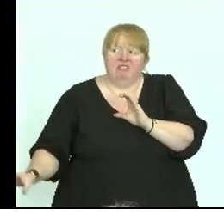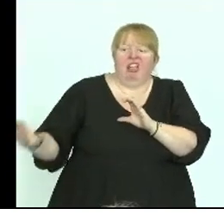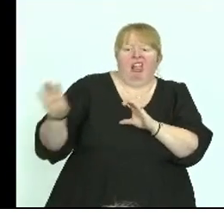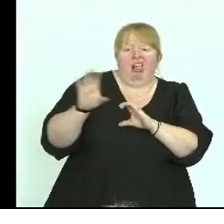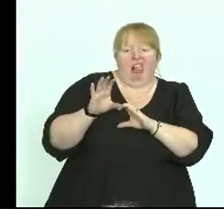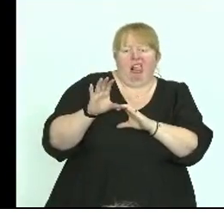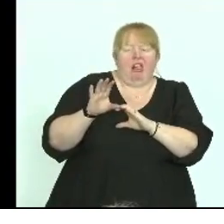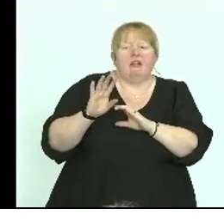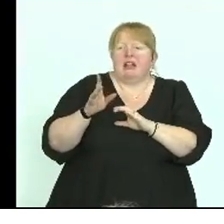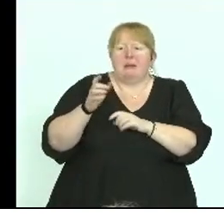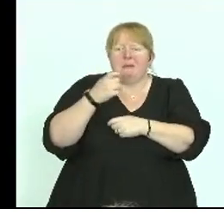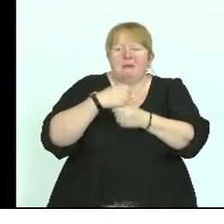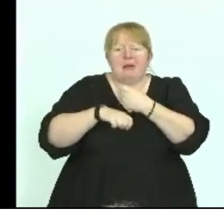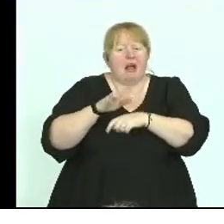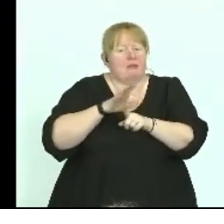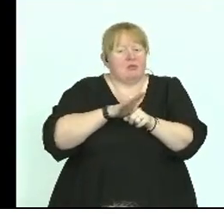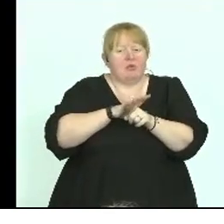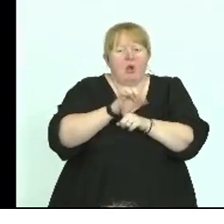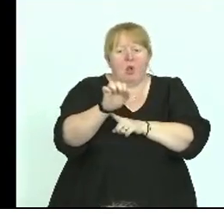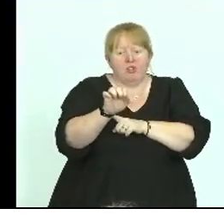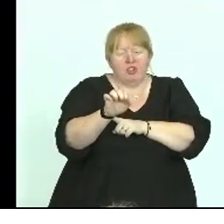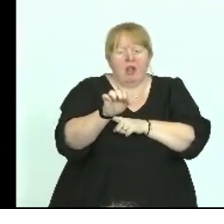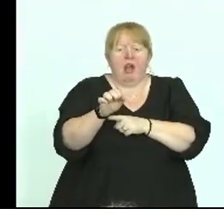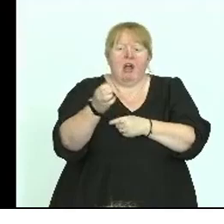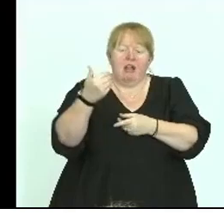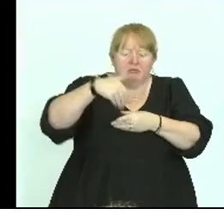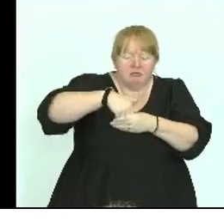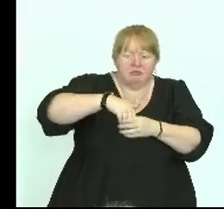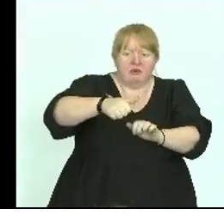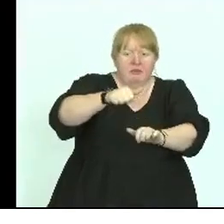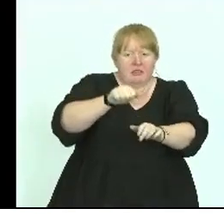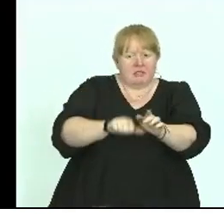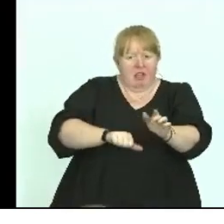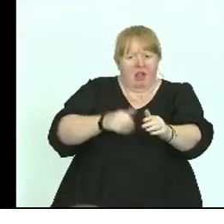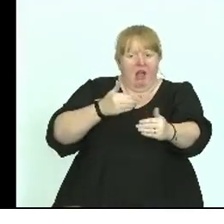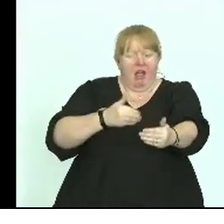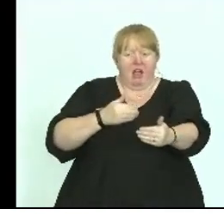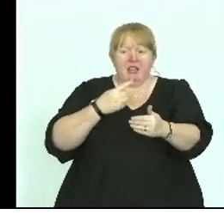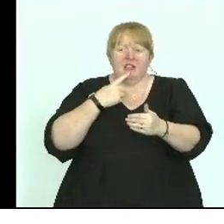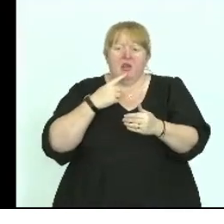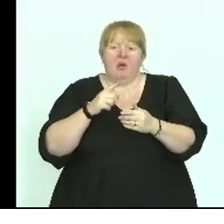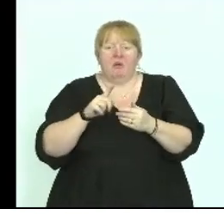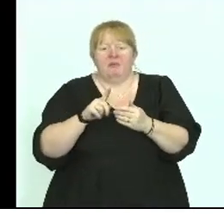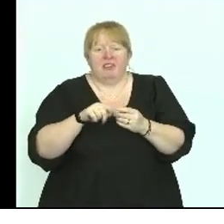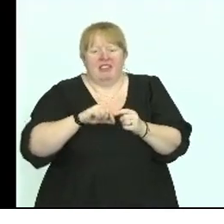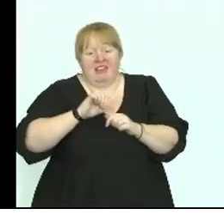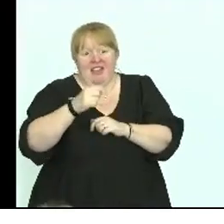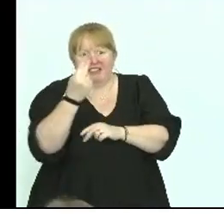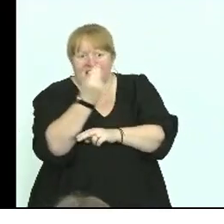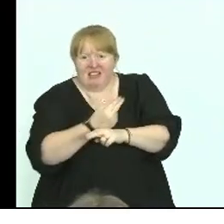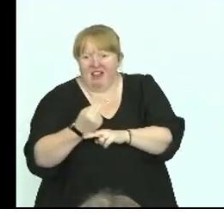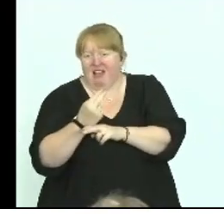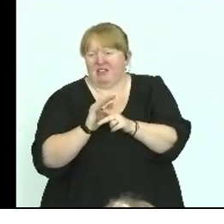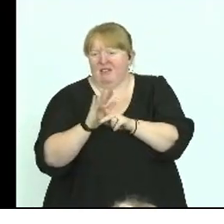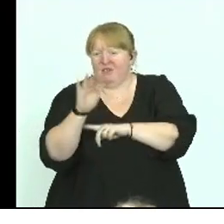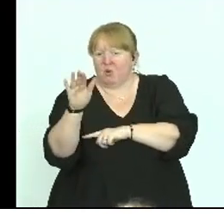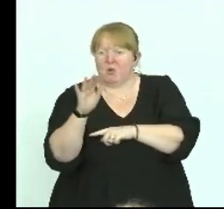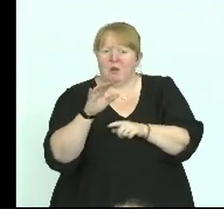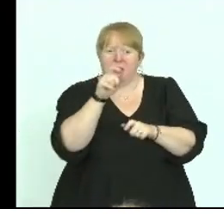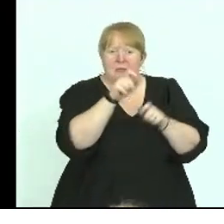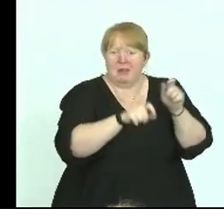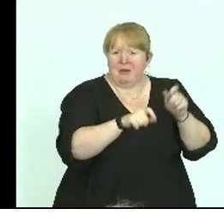of the culture. And when we're training particularly perhaps the UX designers of the future, the people working